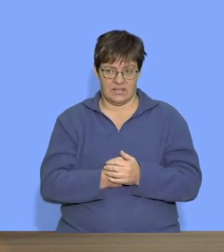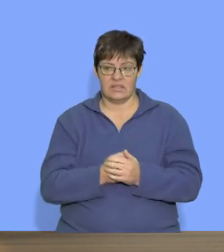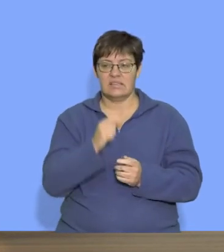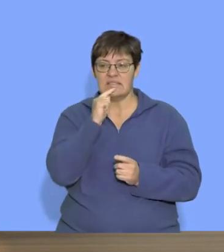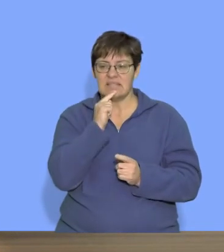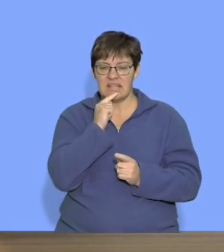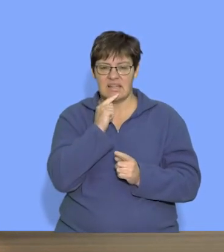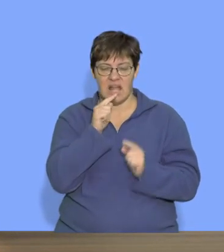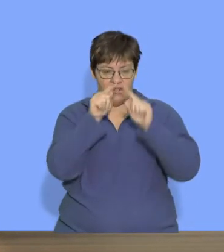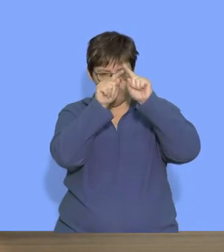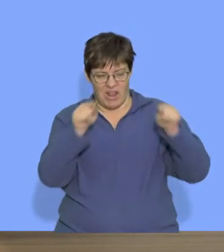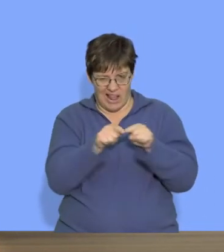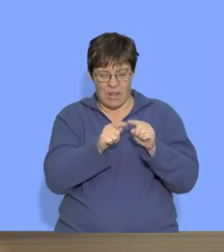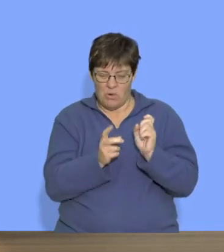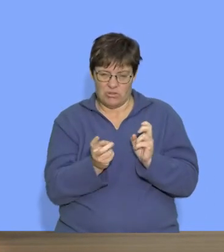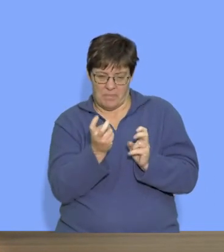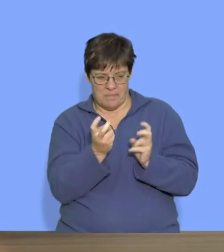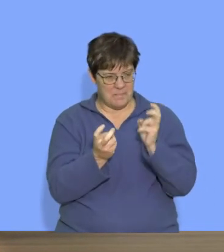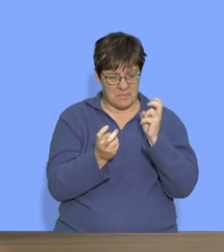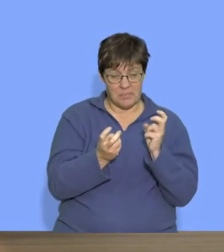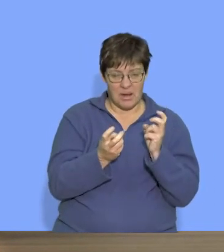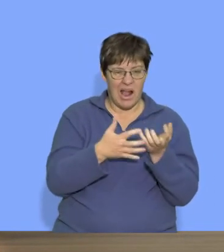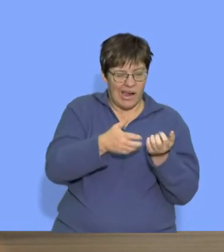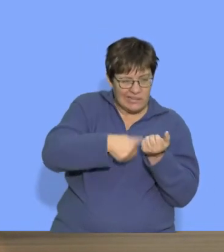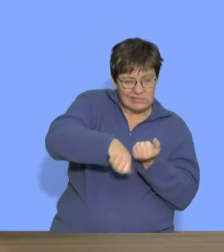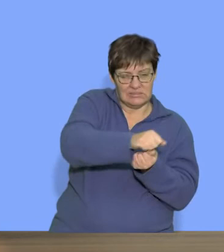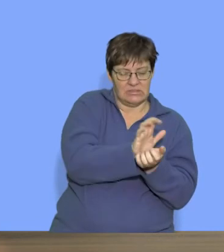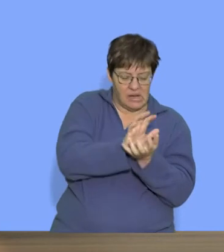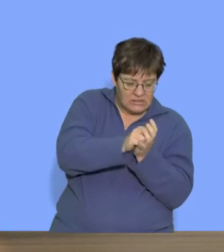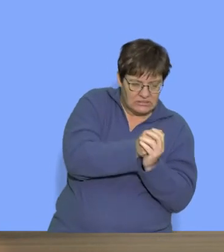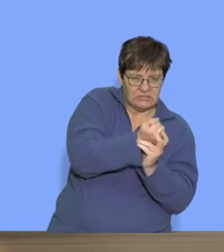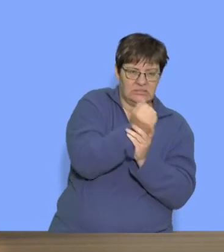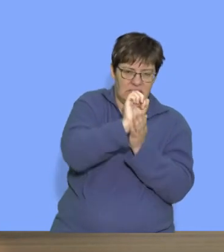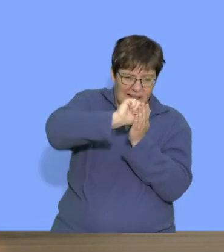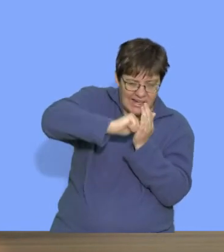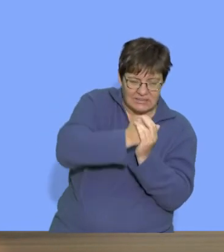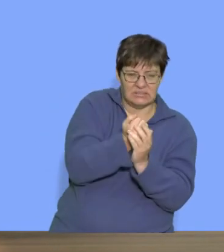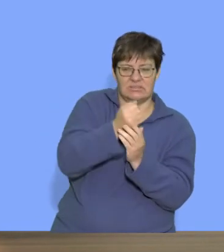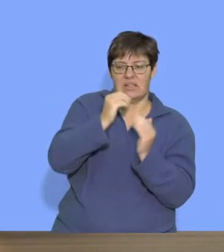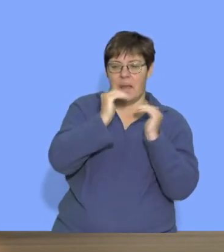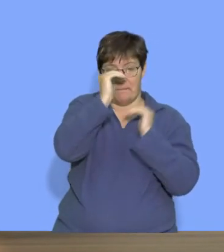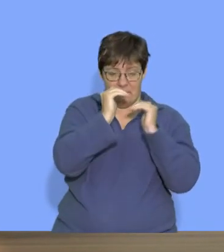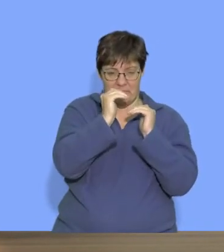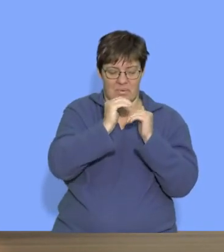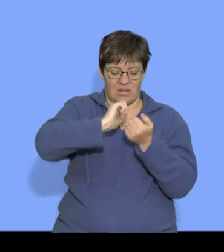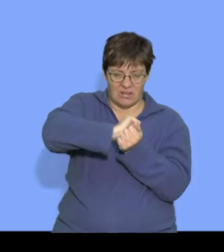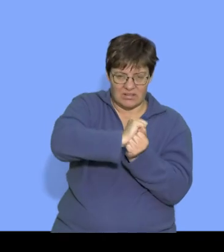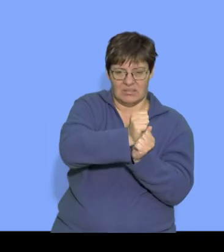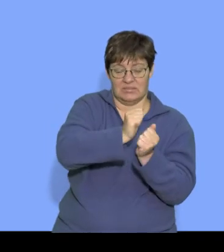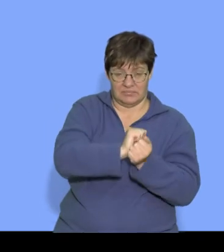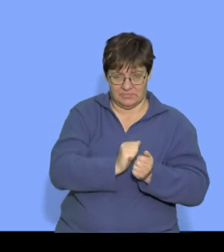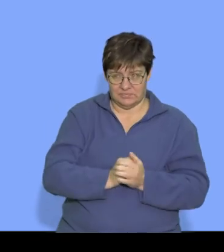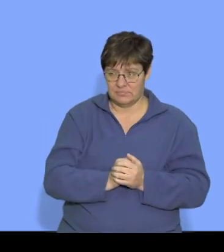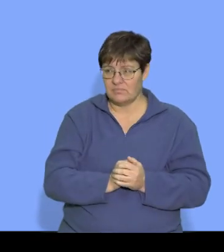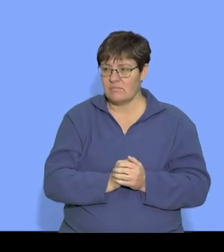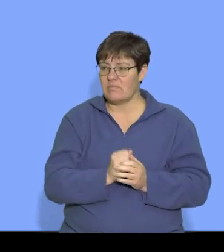triangular shaped structure on these teeth that allow for the interlocking between the upper teeth and the lower teeth, between the molars and